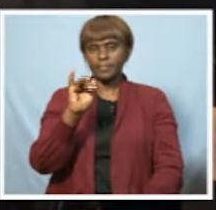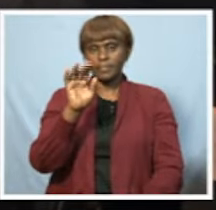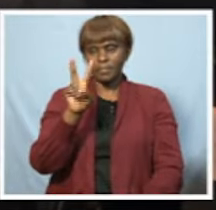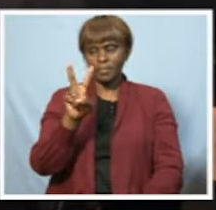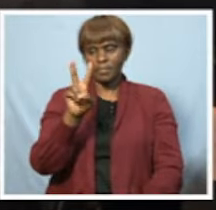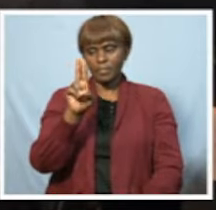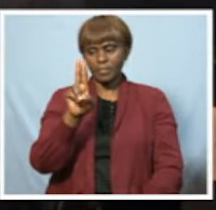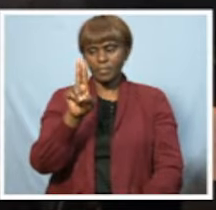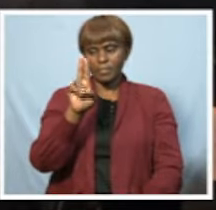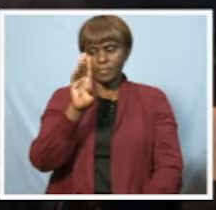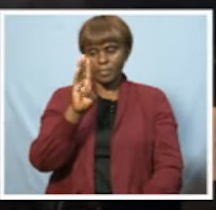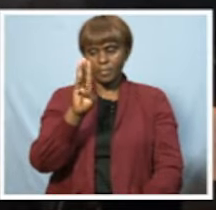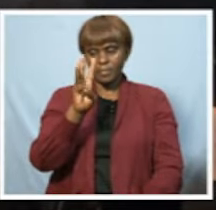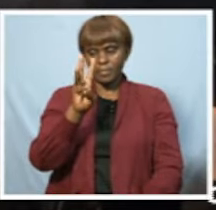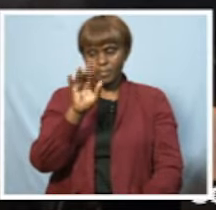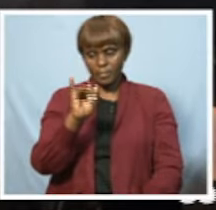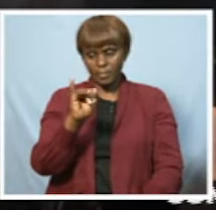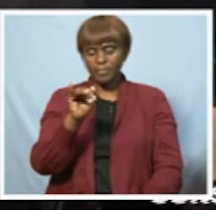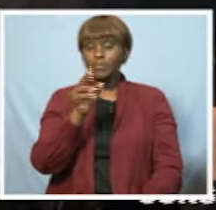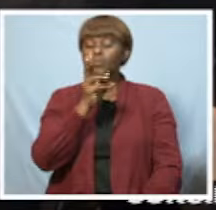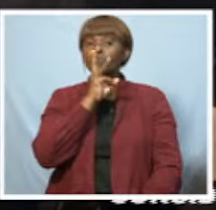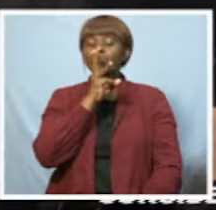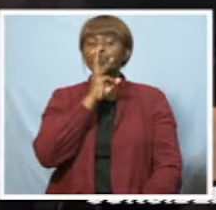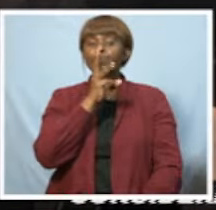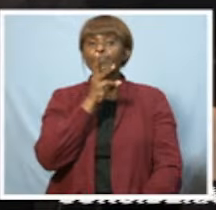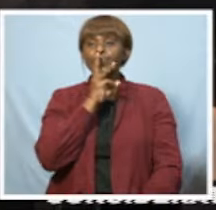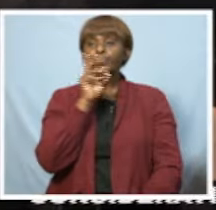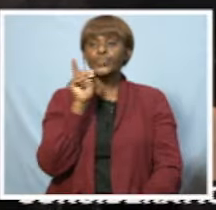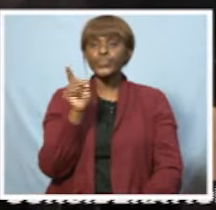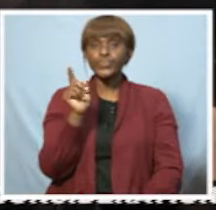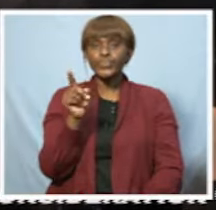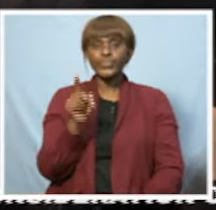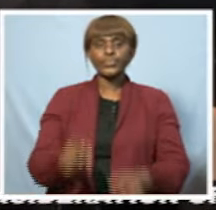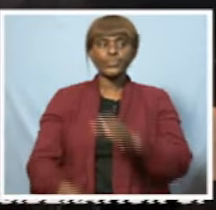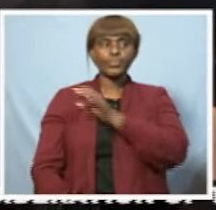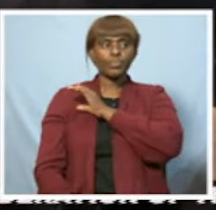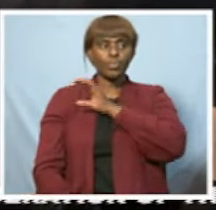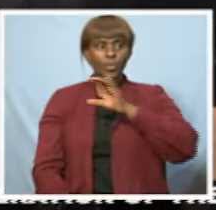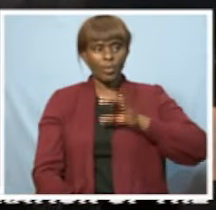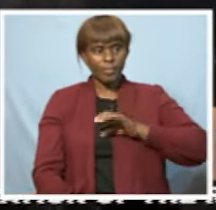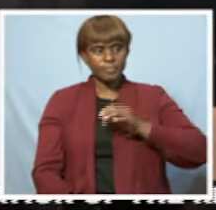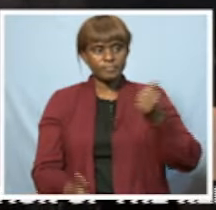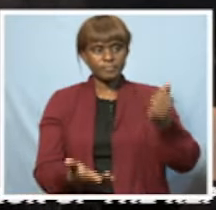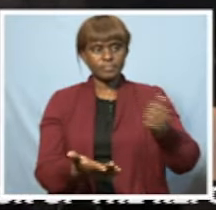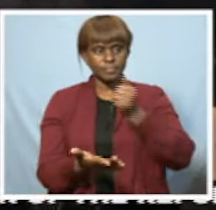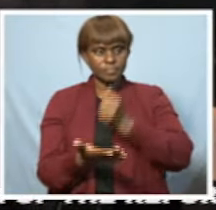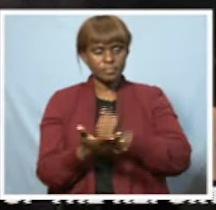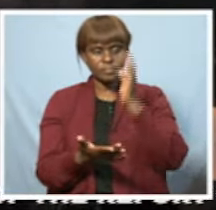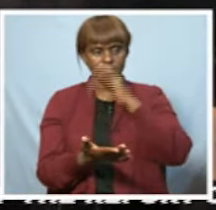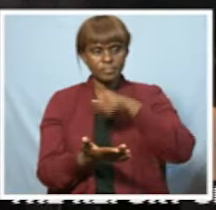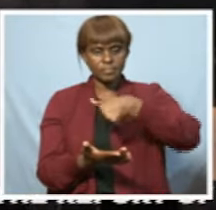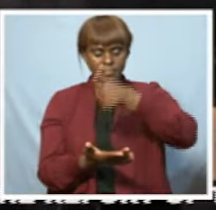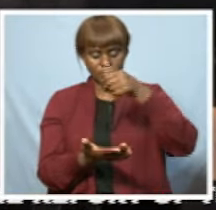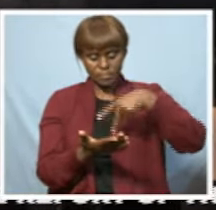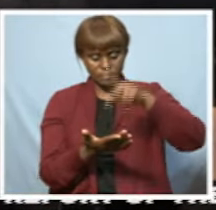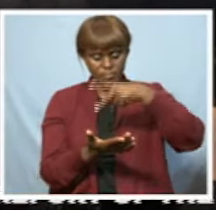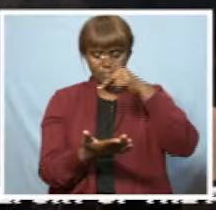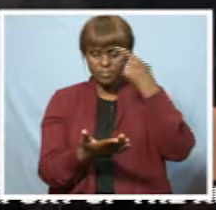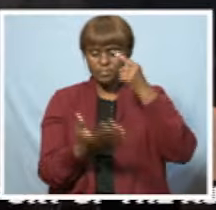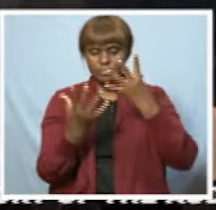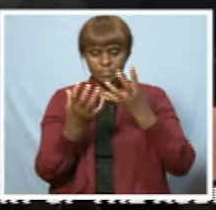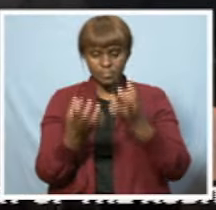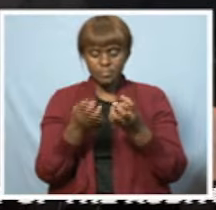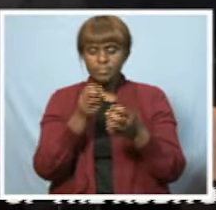when a borehole contractor is contracted, do you pay for a dry borehole?